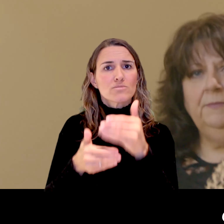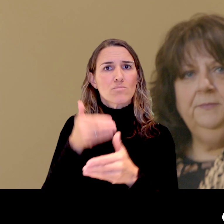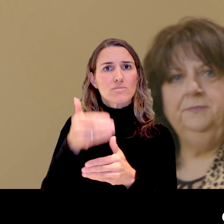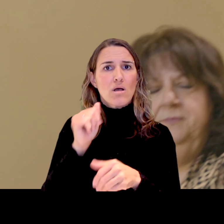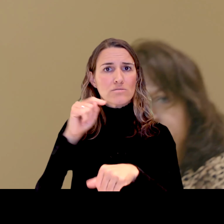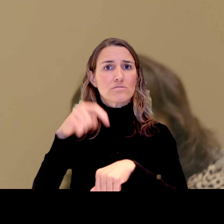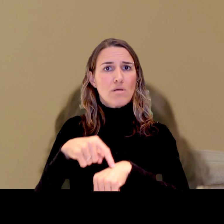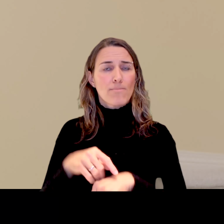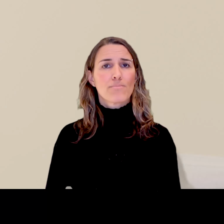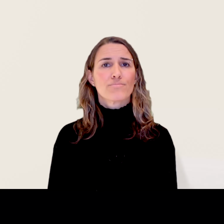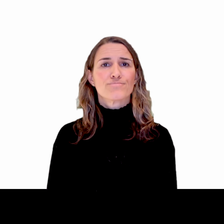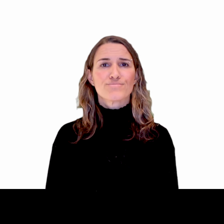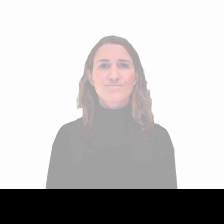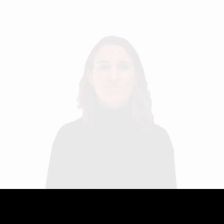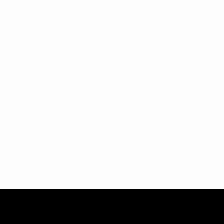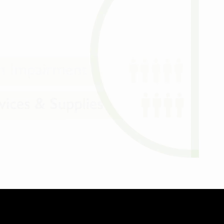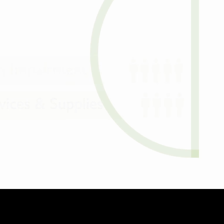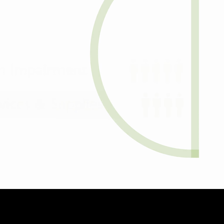a time.